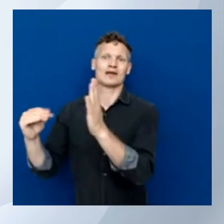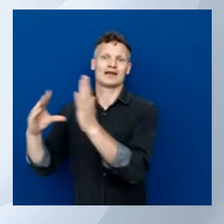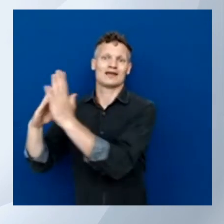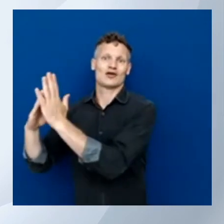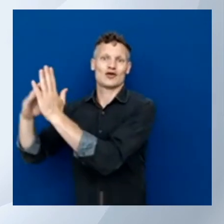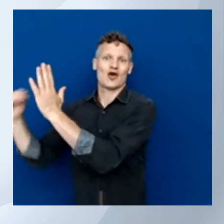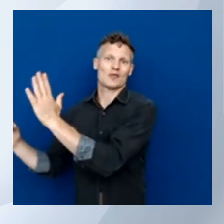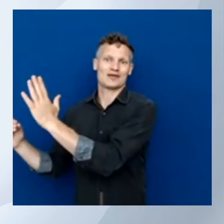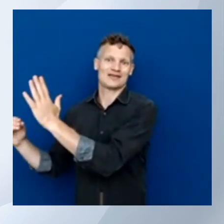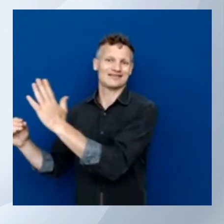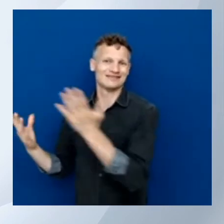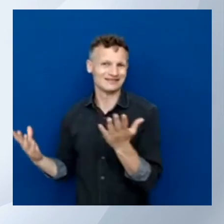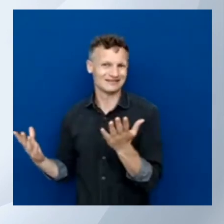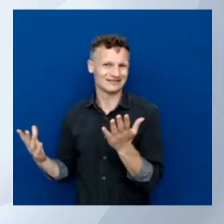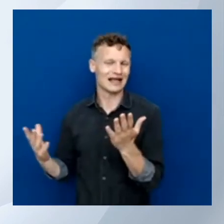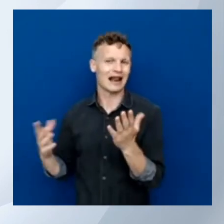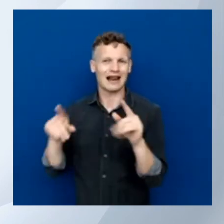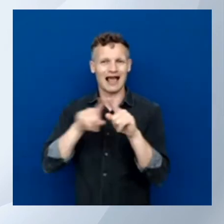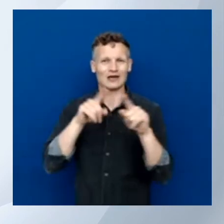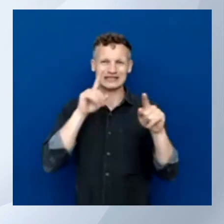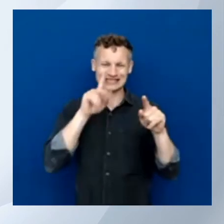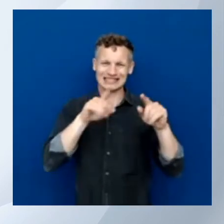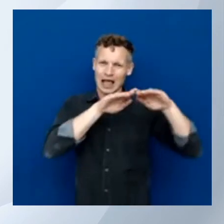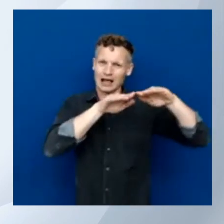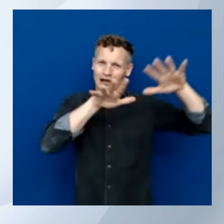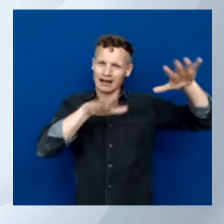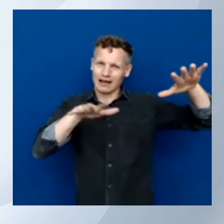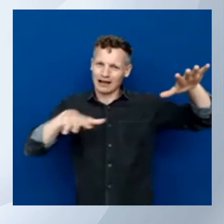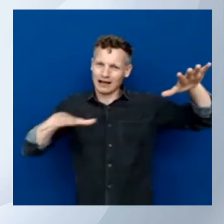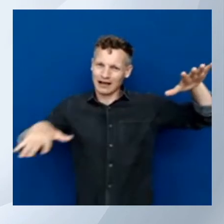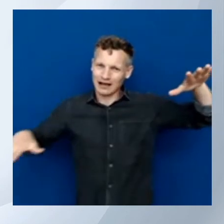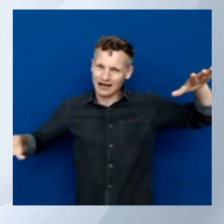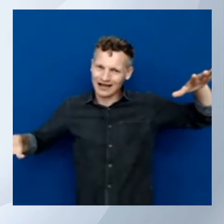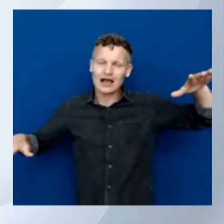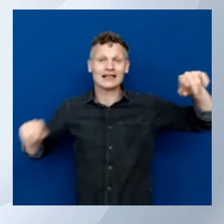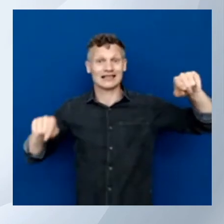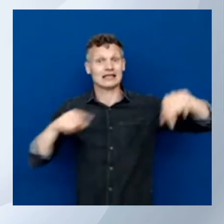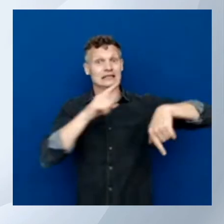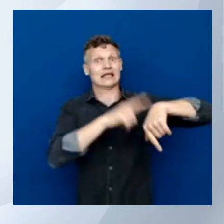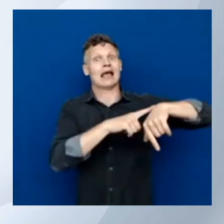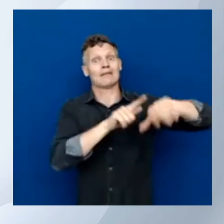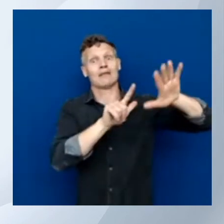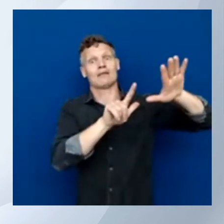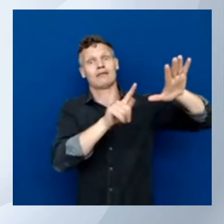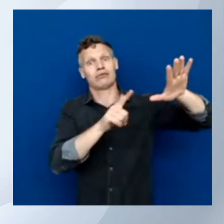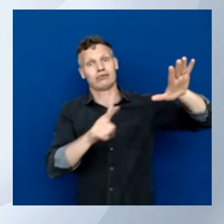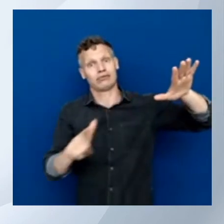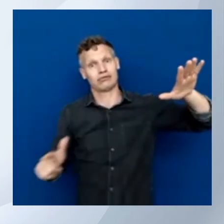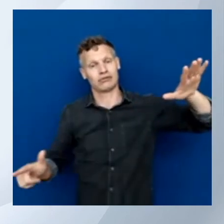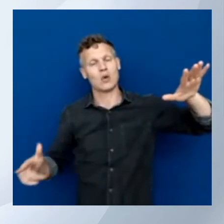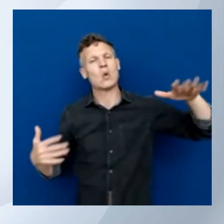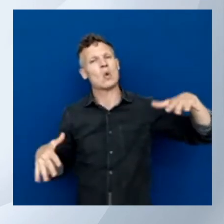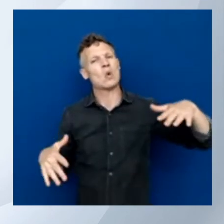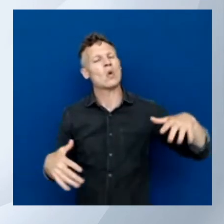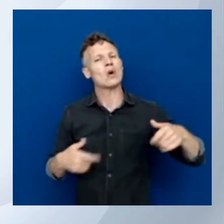of a pyramid, a trickle down of the data, it's going to take quite a while for you to replicate that all out to all of the services. Similarly, if your